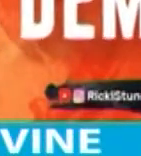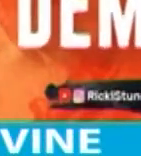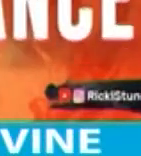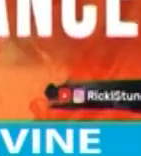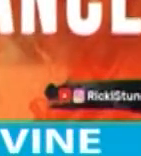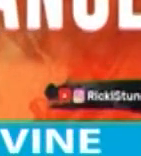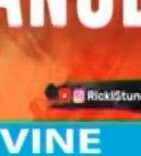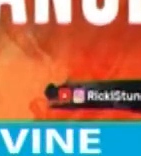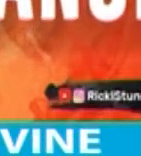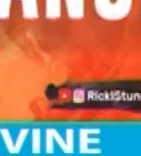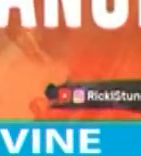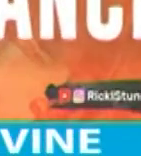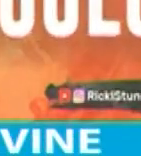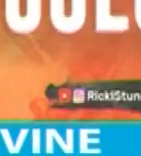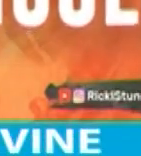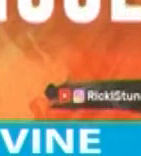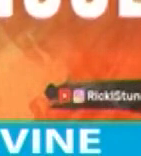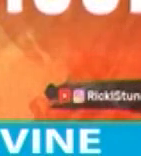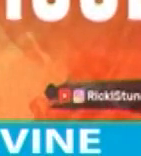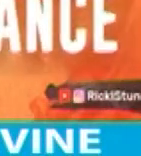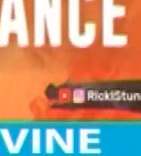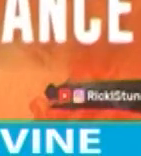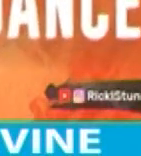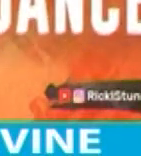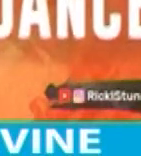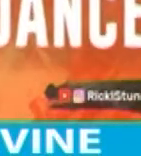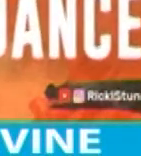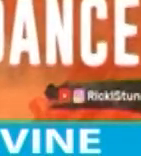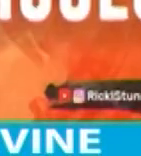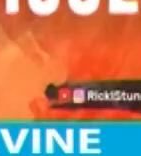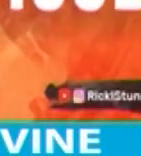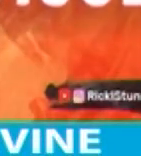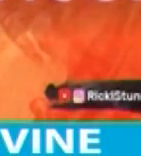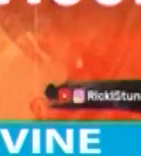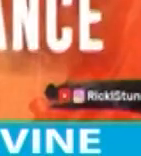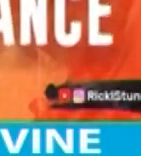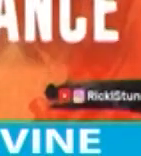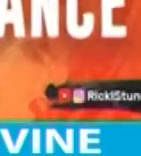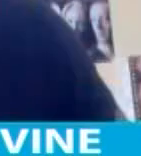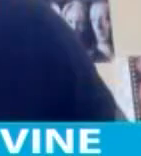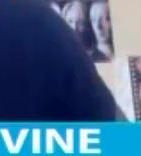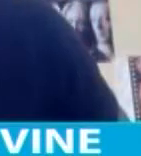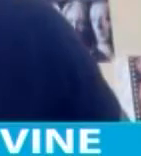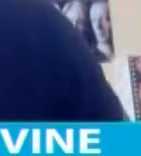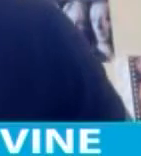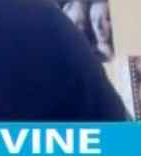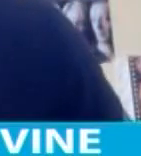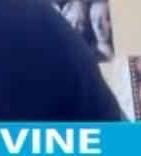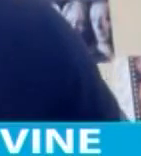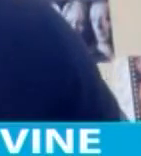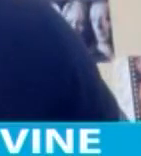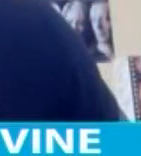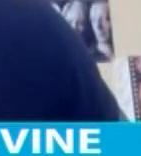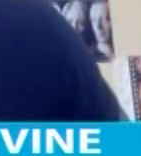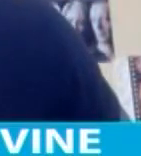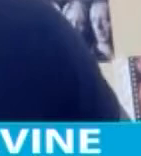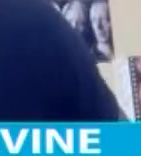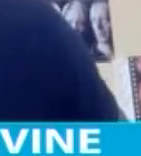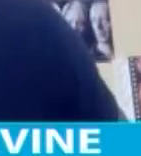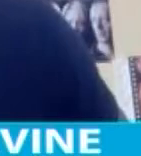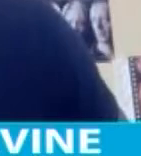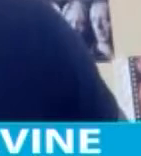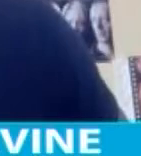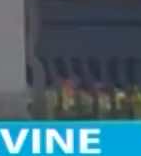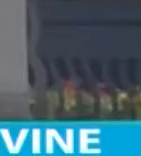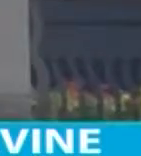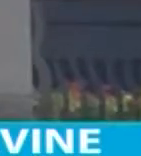lockdown. I was really ill at them. Because we were affected with corona. When everyone else was at one in the lair with